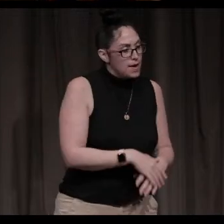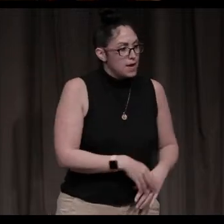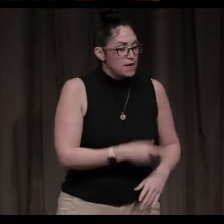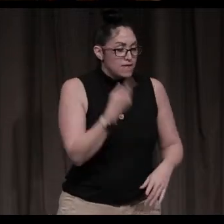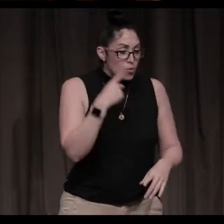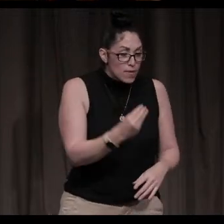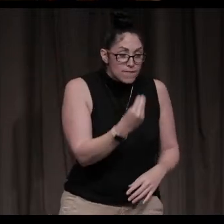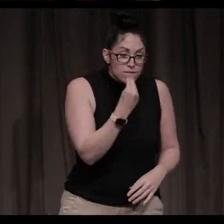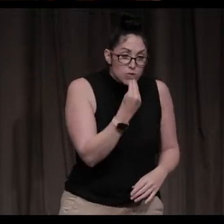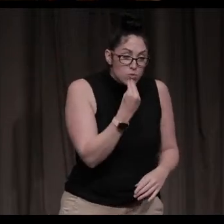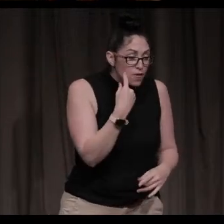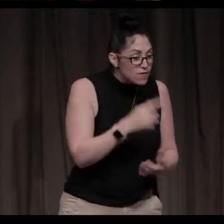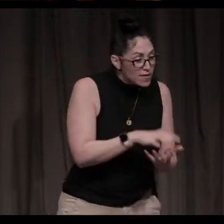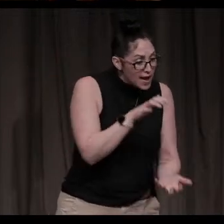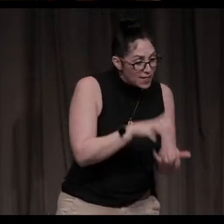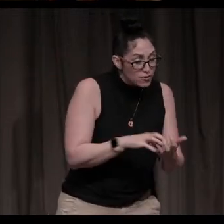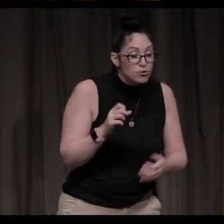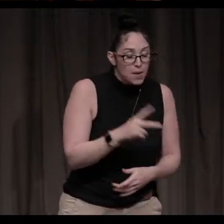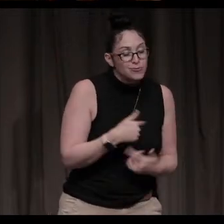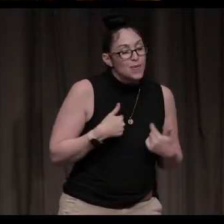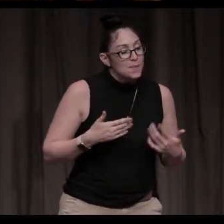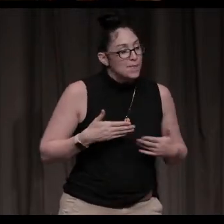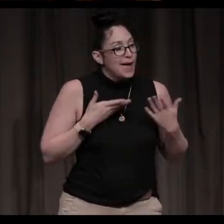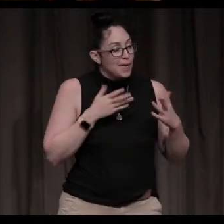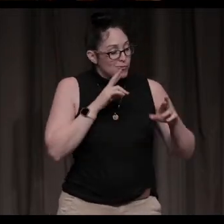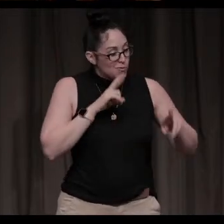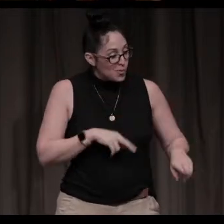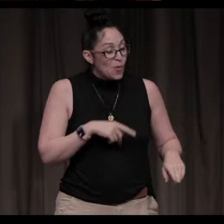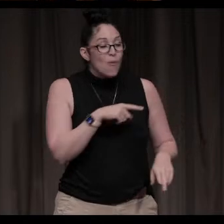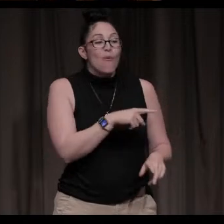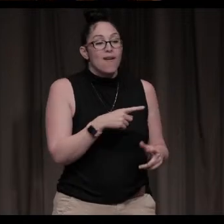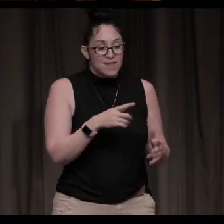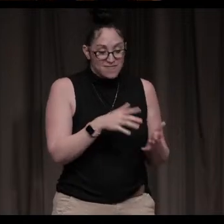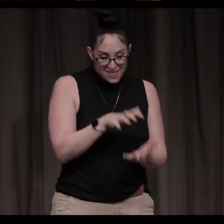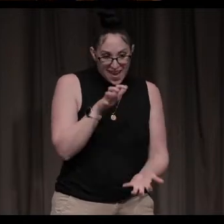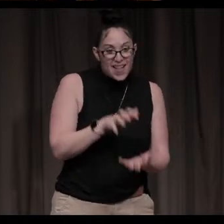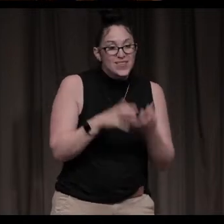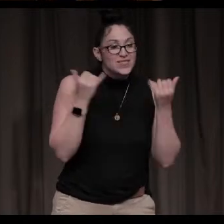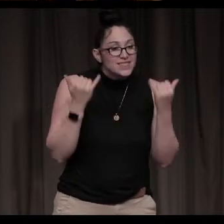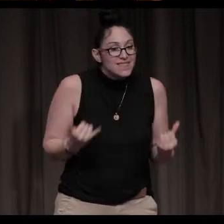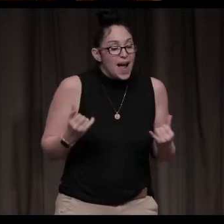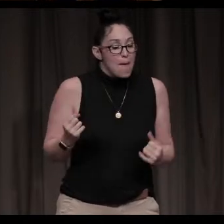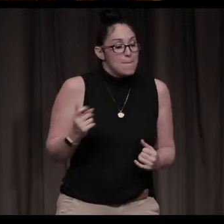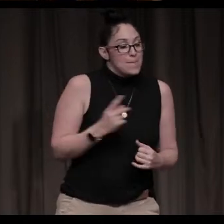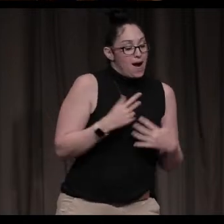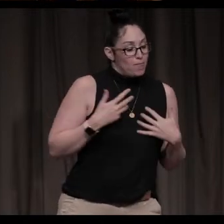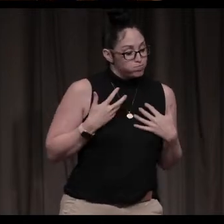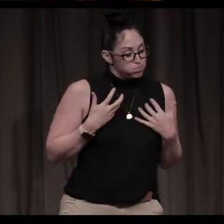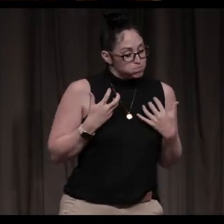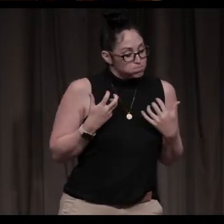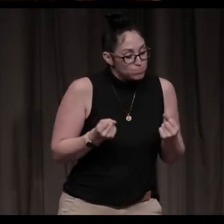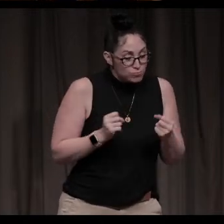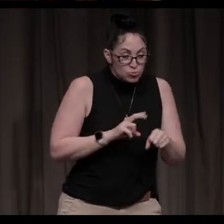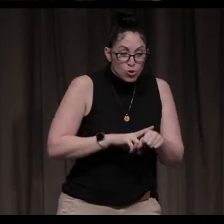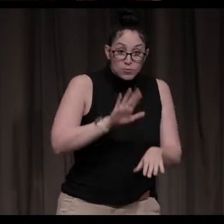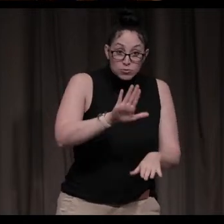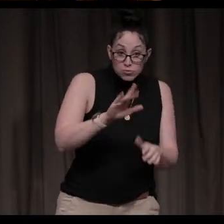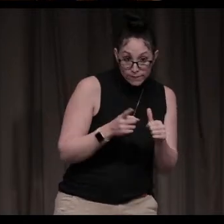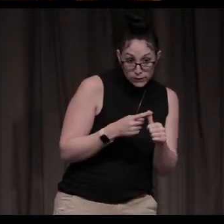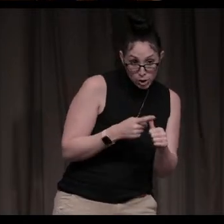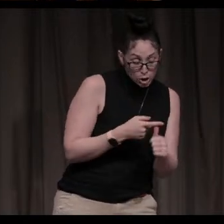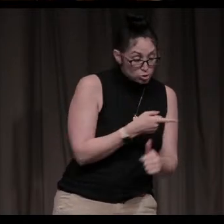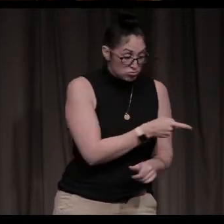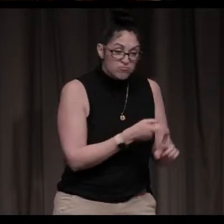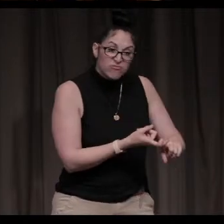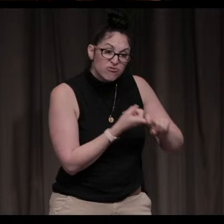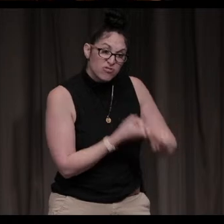to come back. And so I'm really happy to report that these alligators are getting healthier and coming back. So first of all, they're our friends.